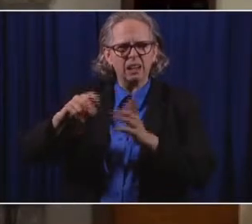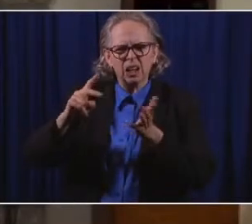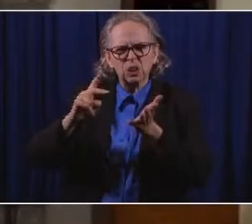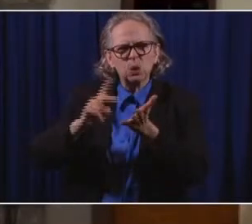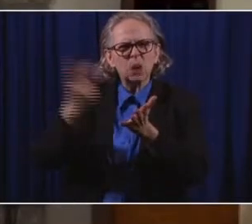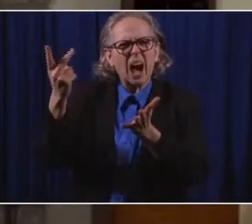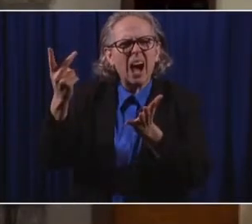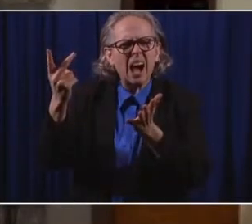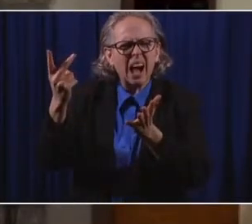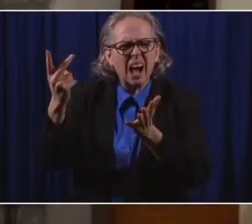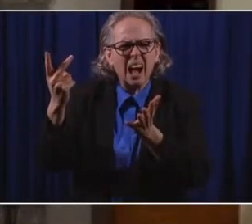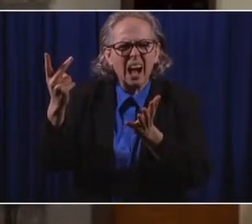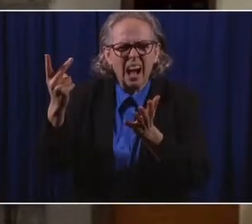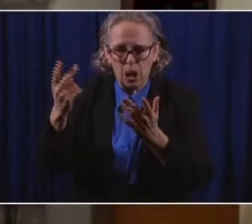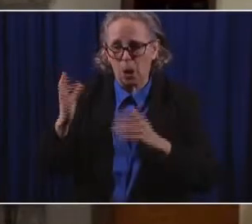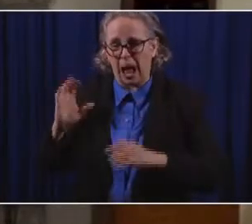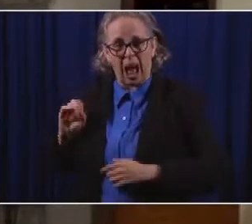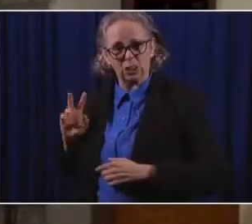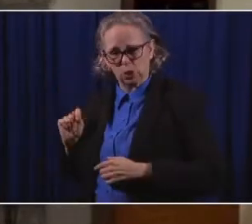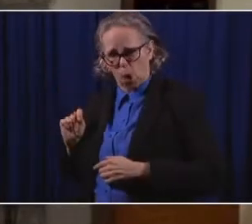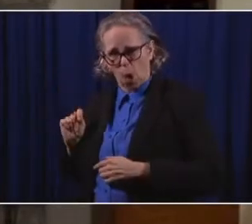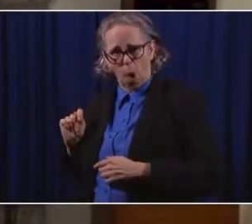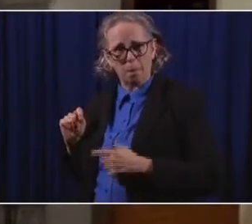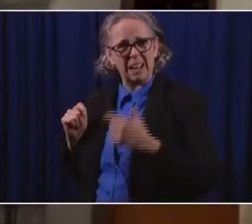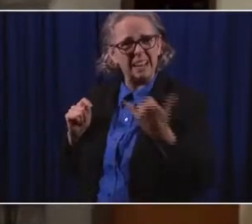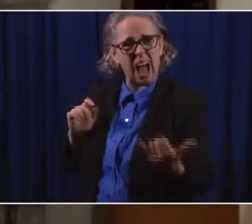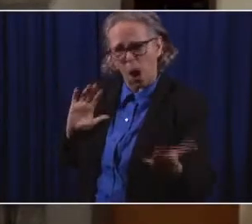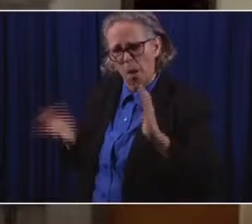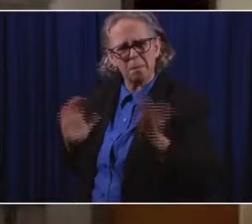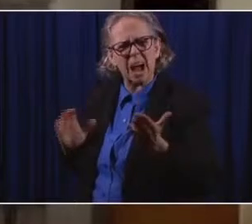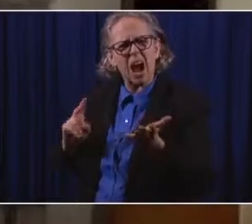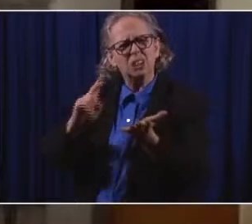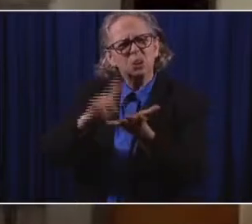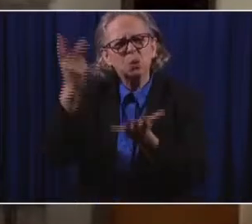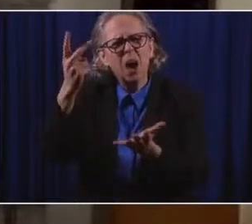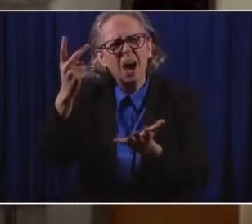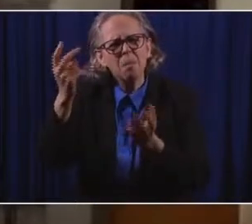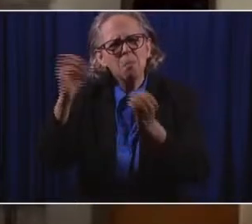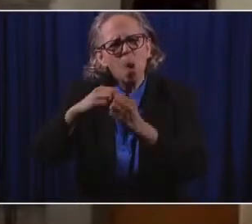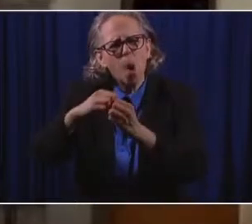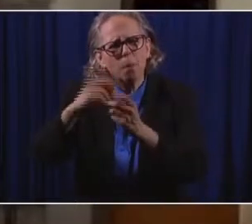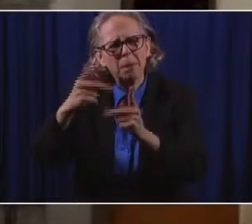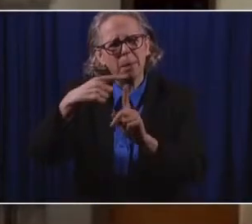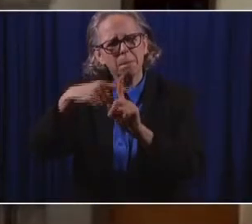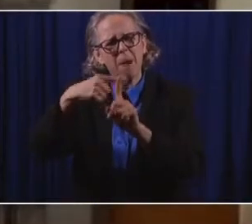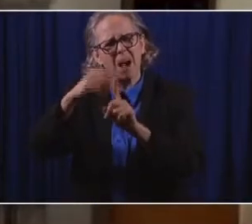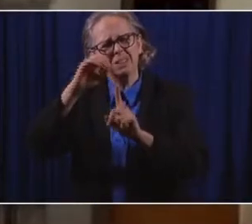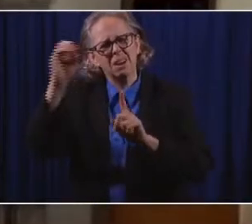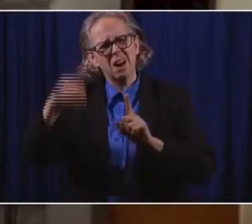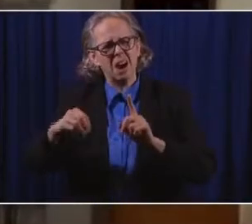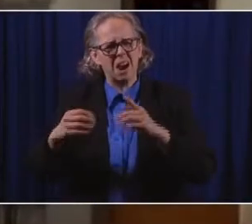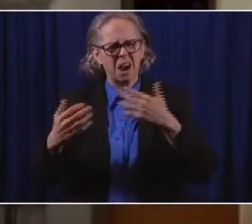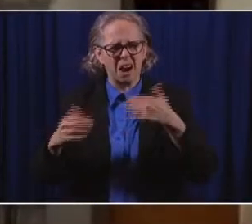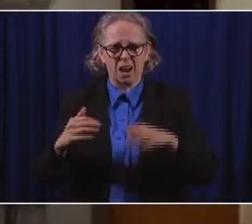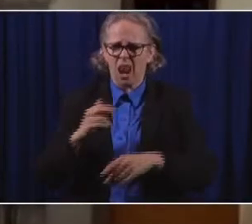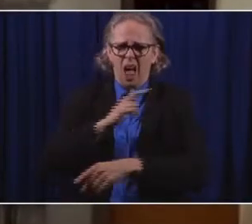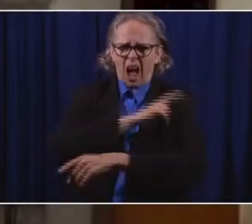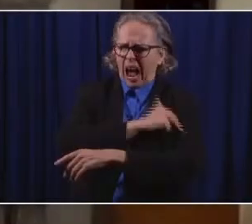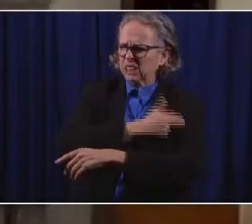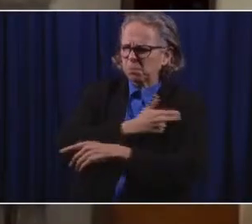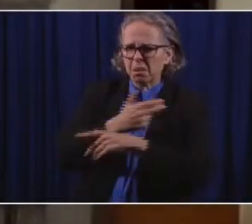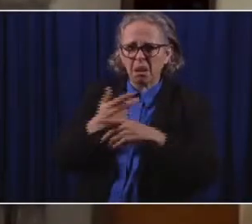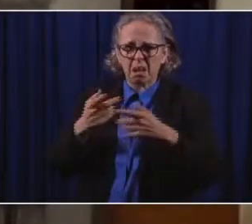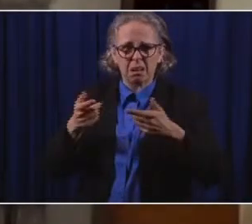very concerning as well. Again, we're not to the point where any of our hospitals are overflowing, but the trend lines are not